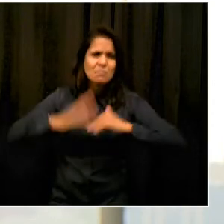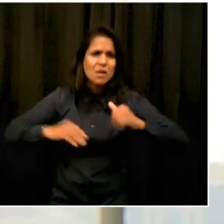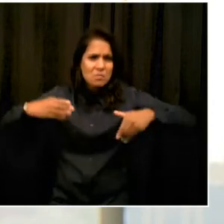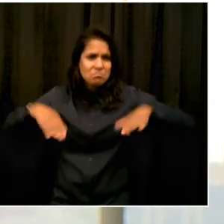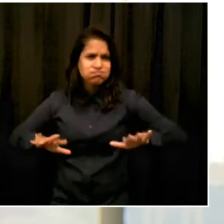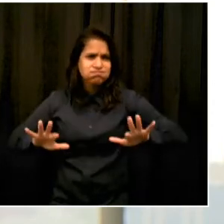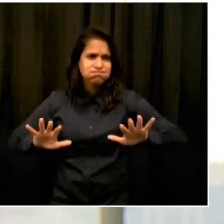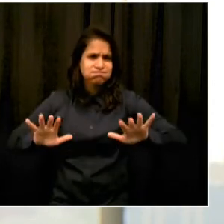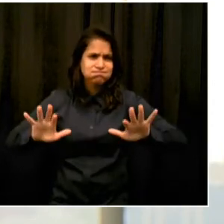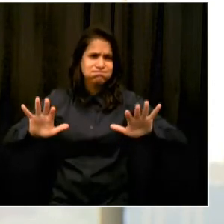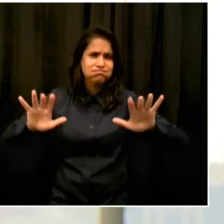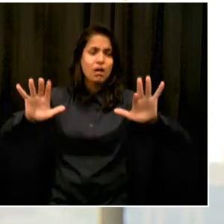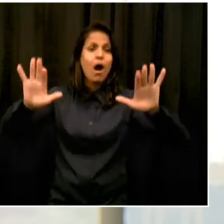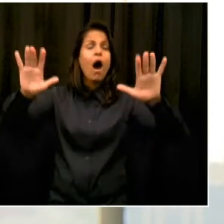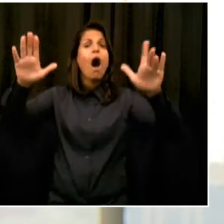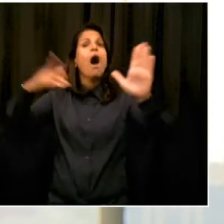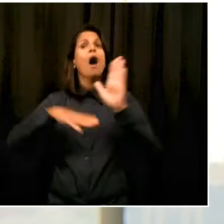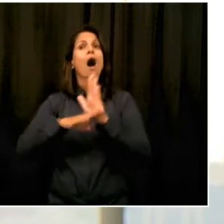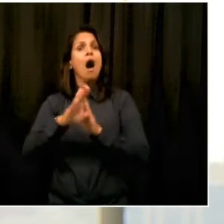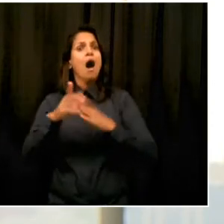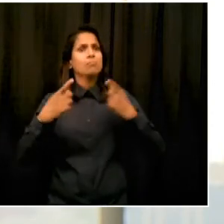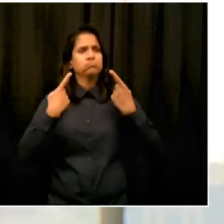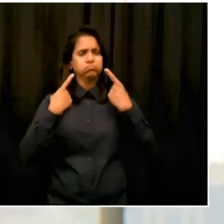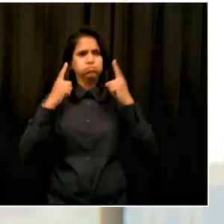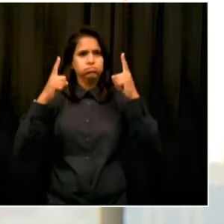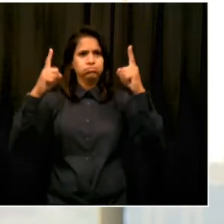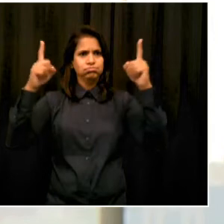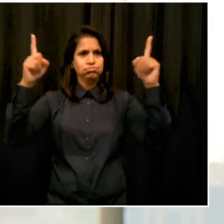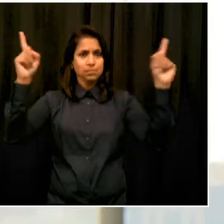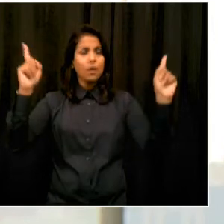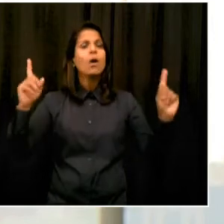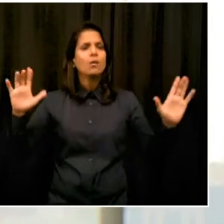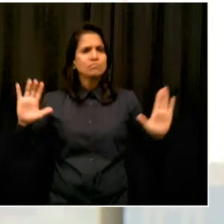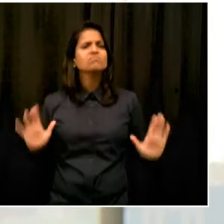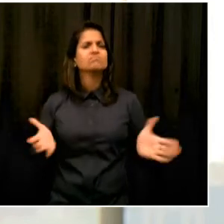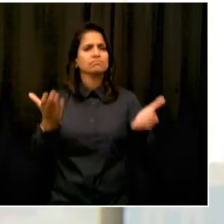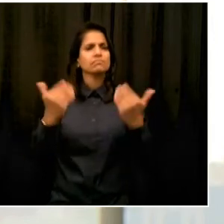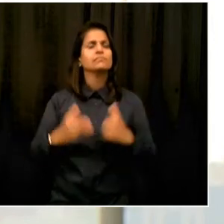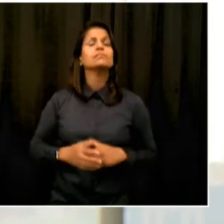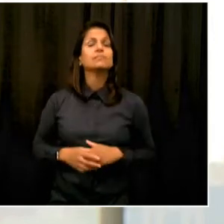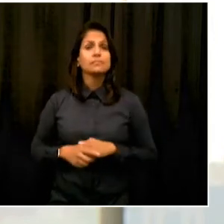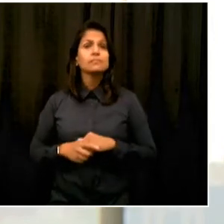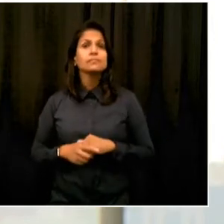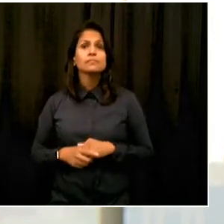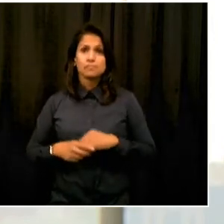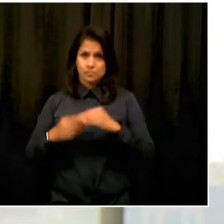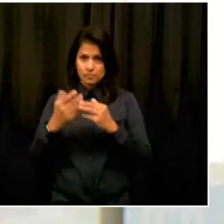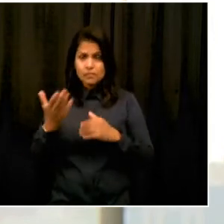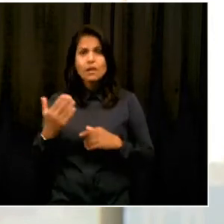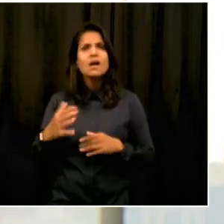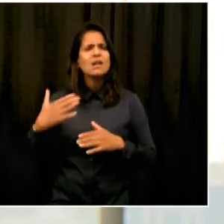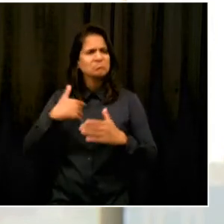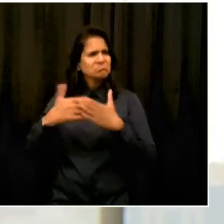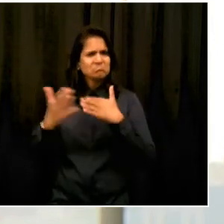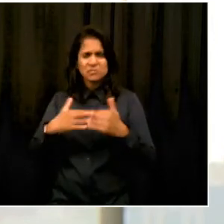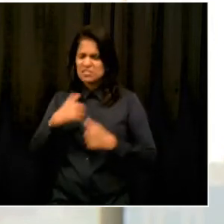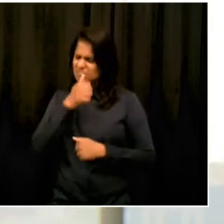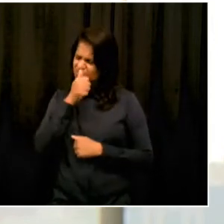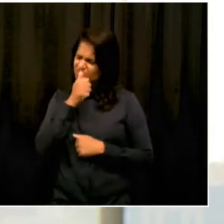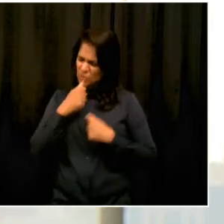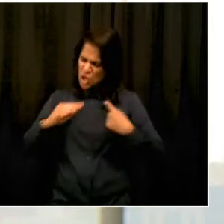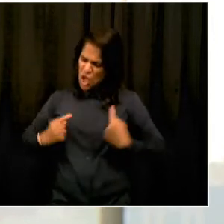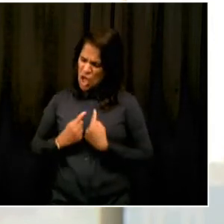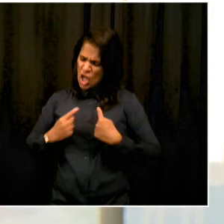in the pain, despite the pain, came solutions that today still govern us,